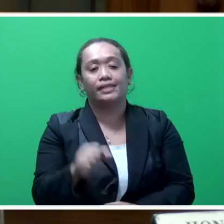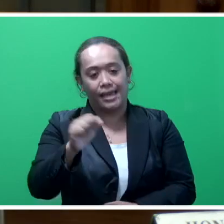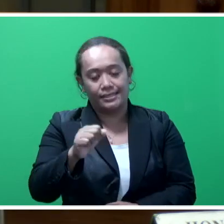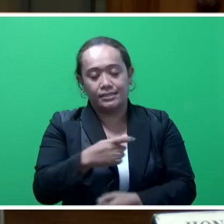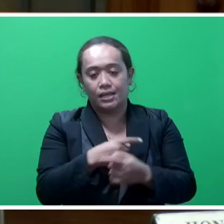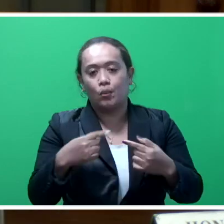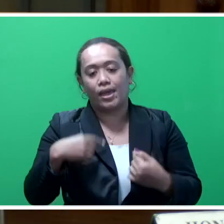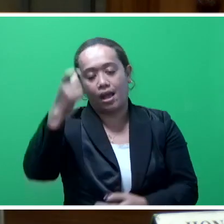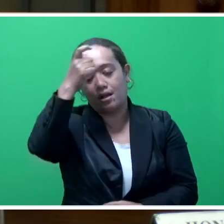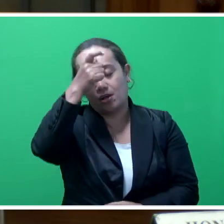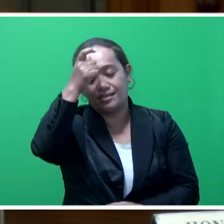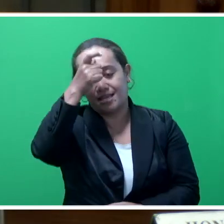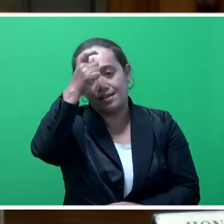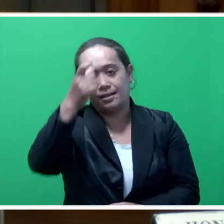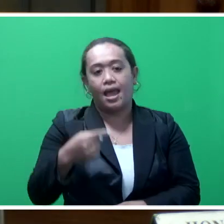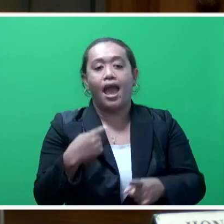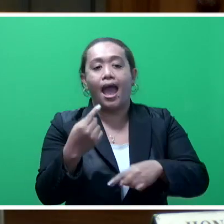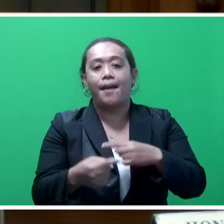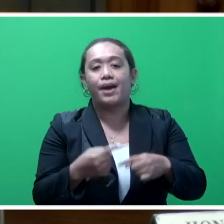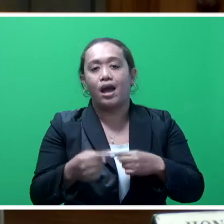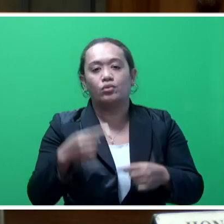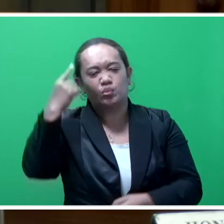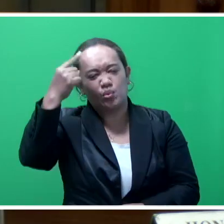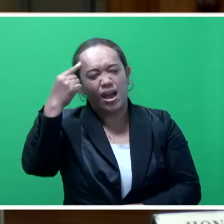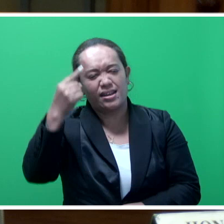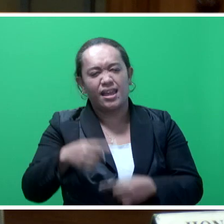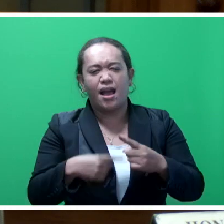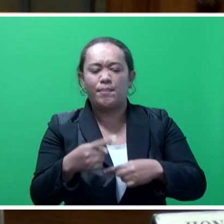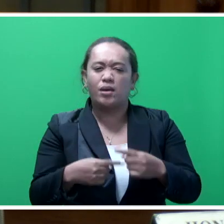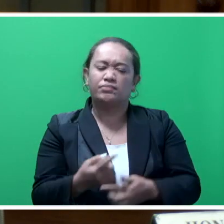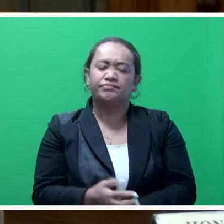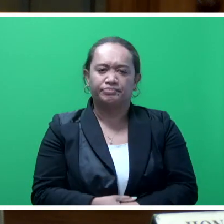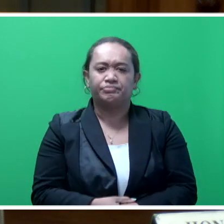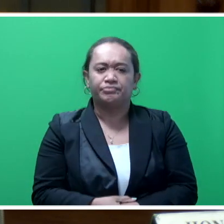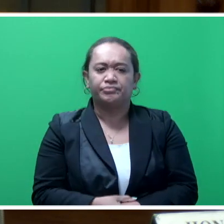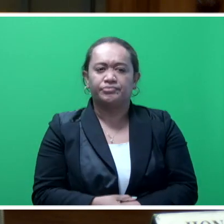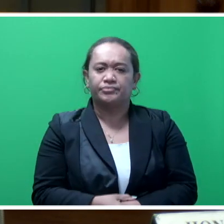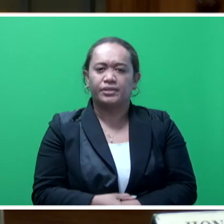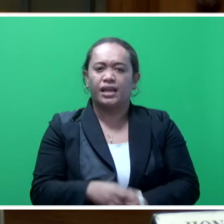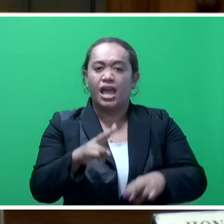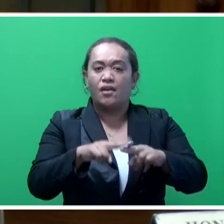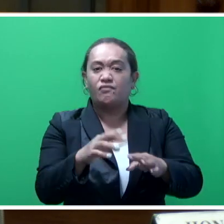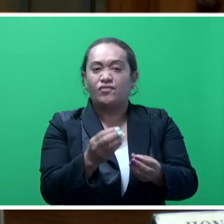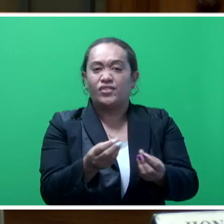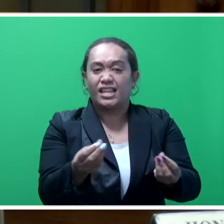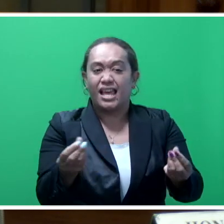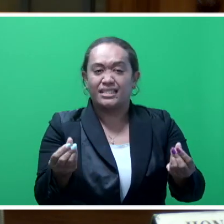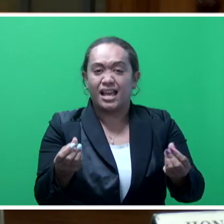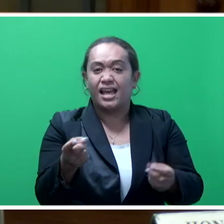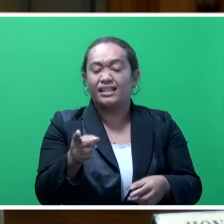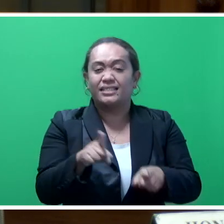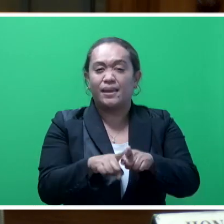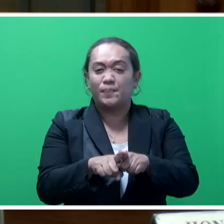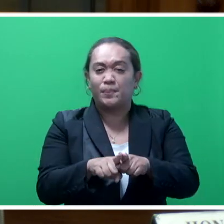the volume of inorganic fertilizers that are being utilized throughout Fiji